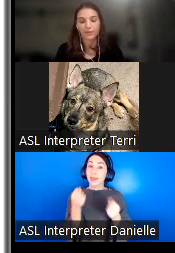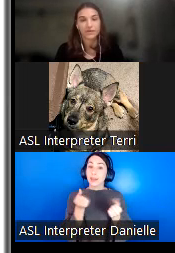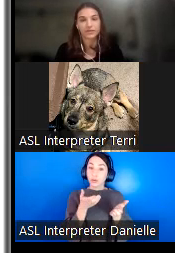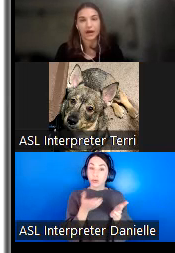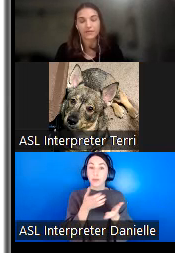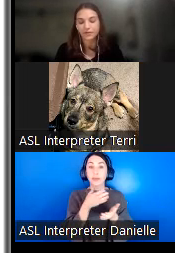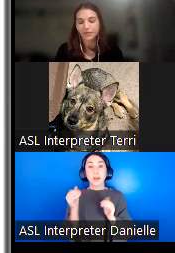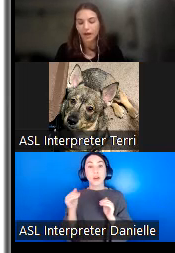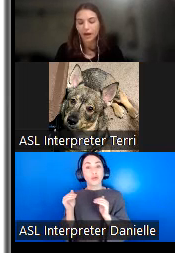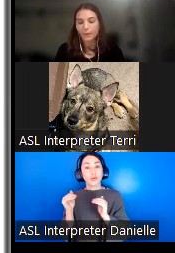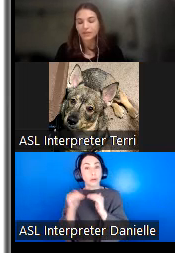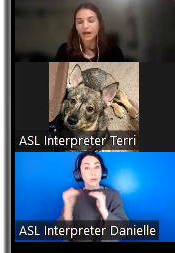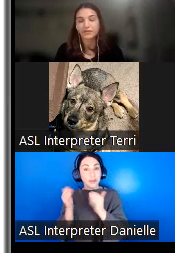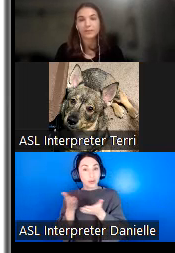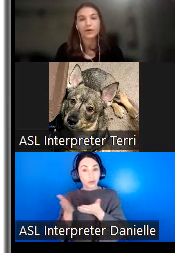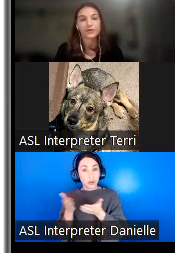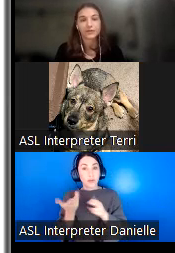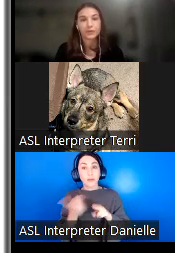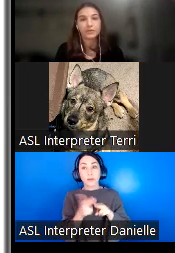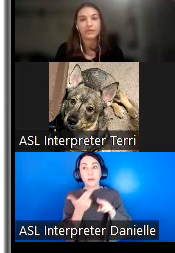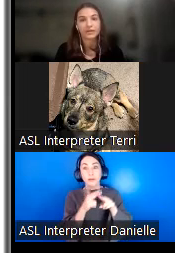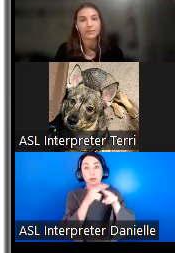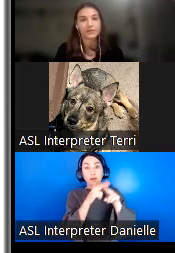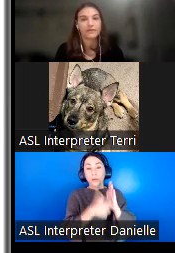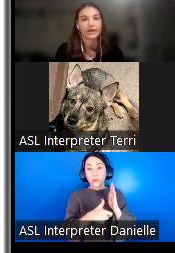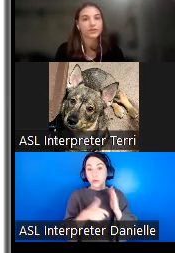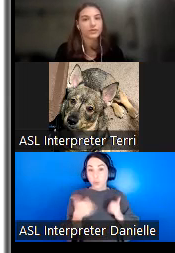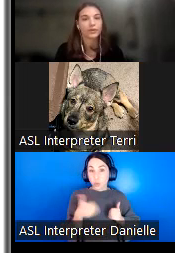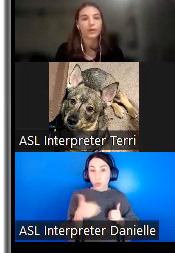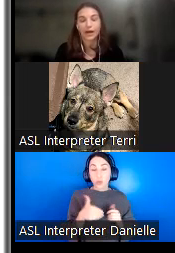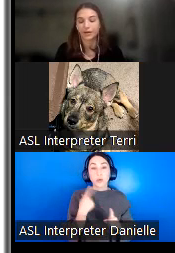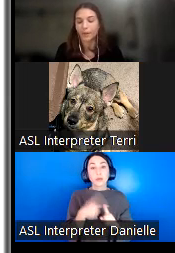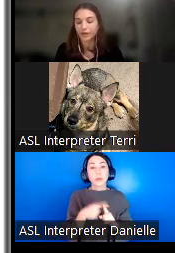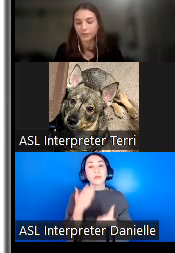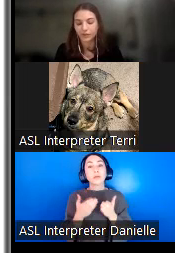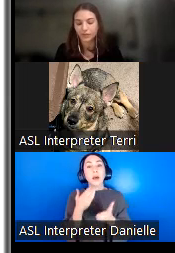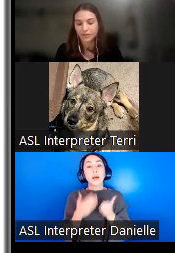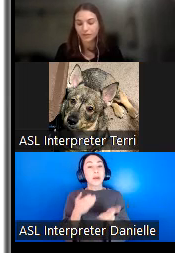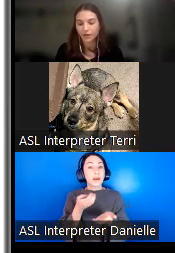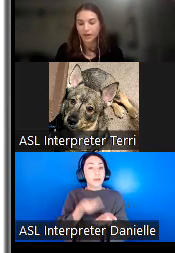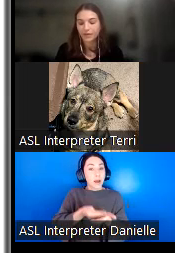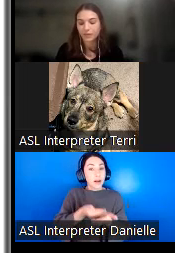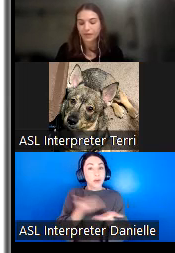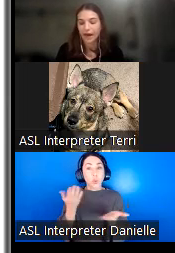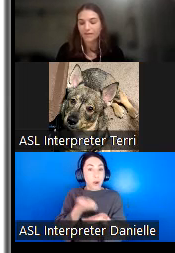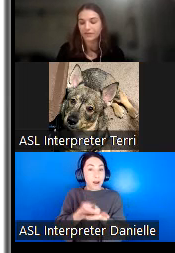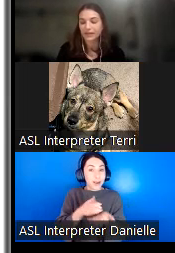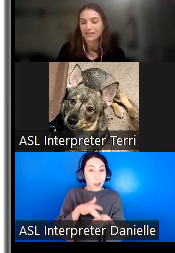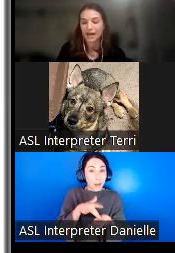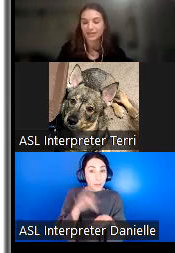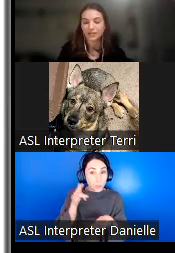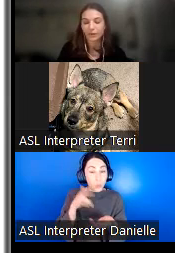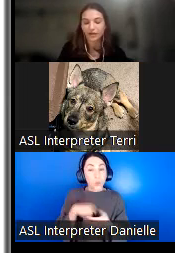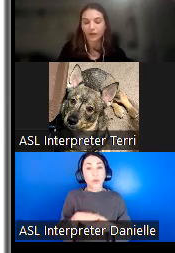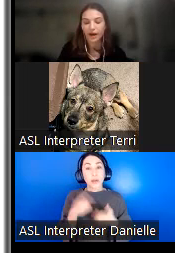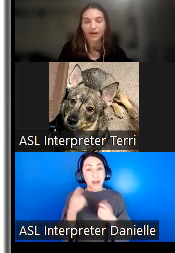services rack up for survivors, but survivors may also be victims of financial or economic abuse. And this is where they have even